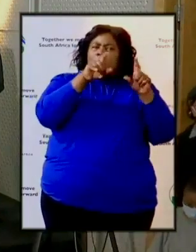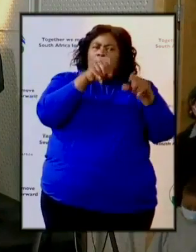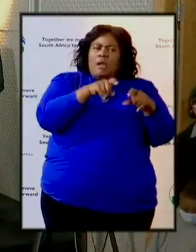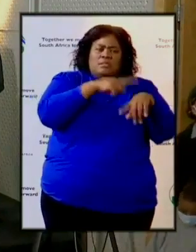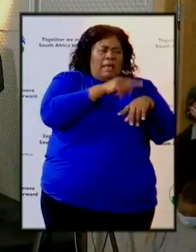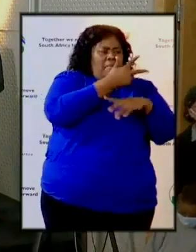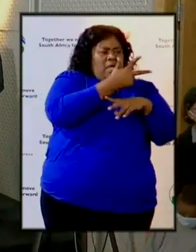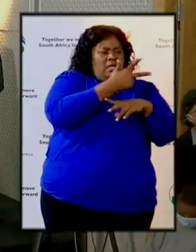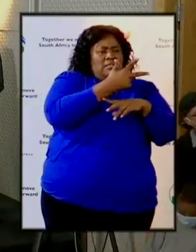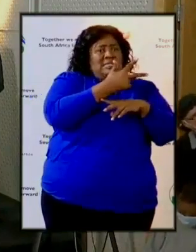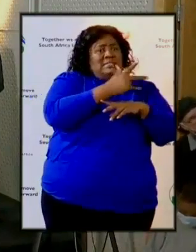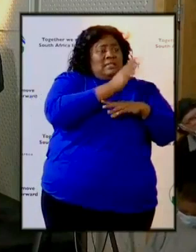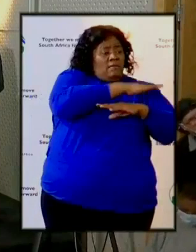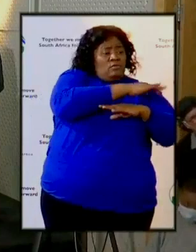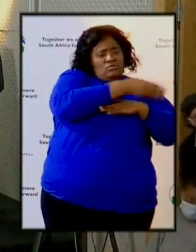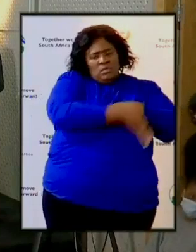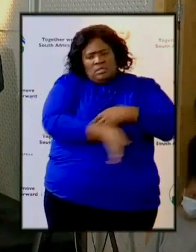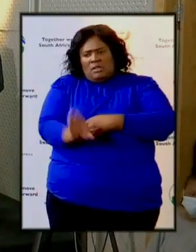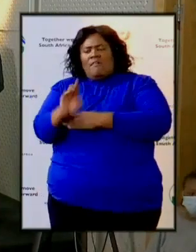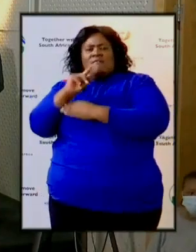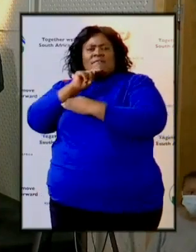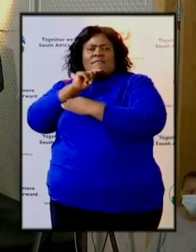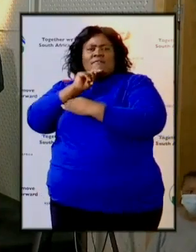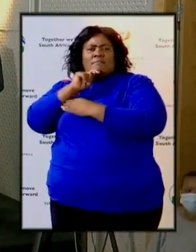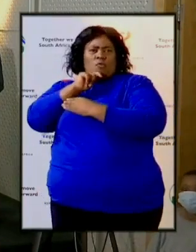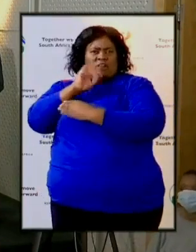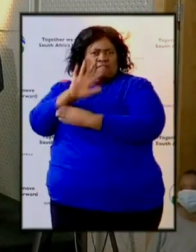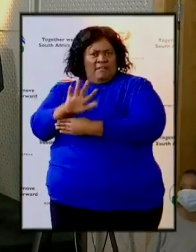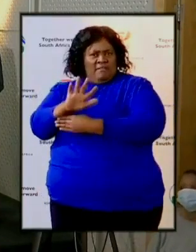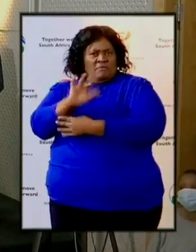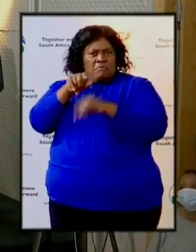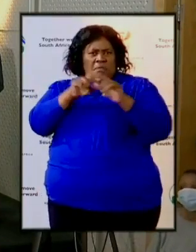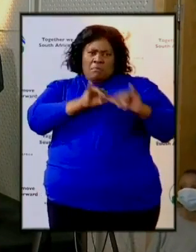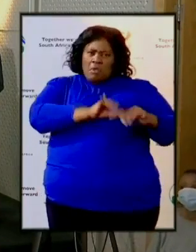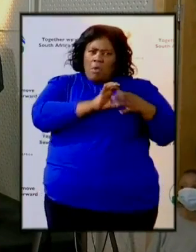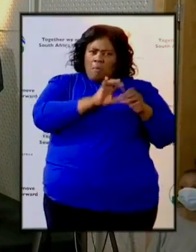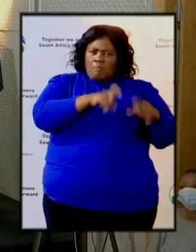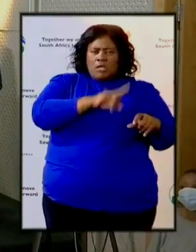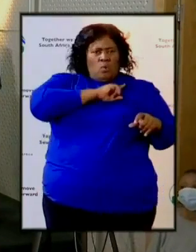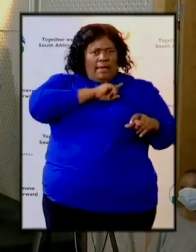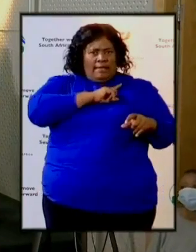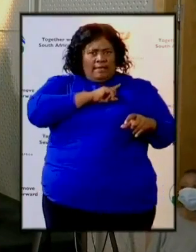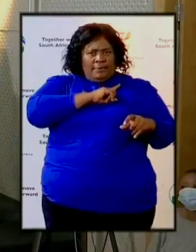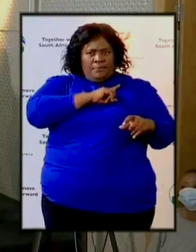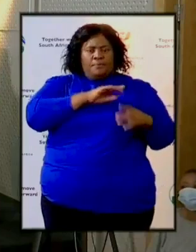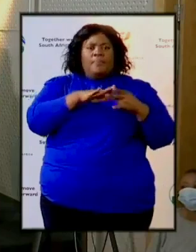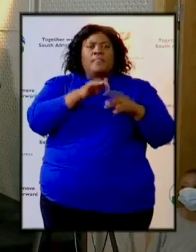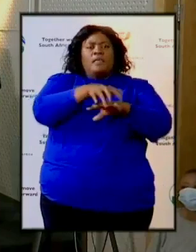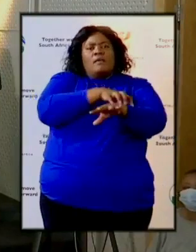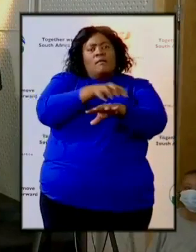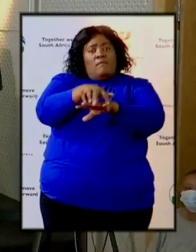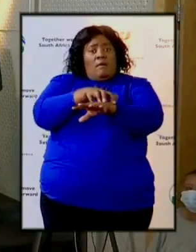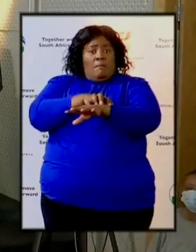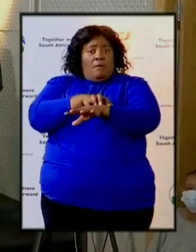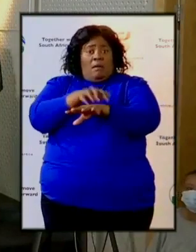There's a question from Paul from the Sunday Times, directed to the Minister of Agriculture. Will farmers be permitted to employ seasonal